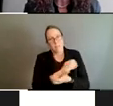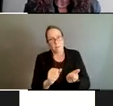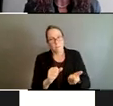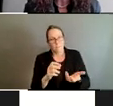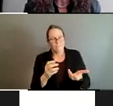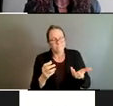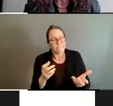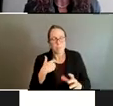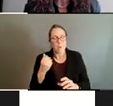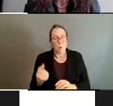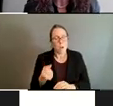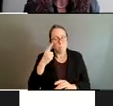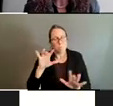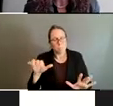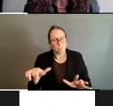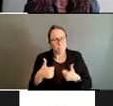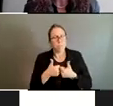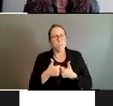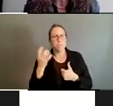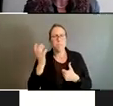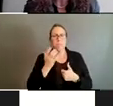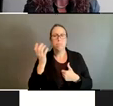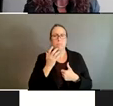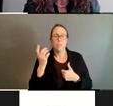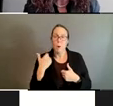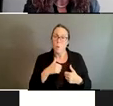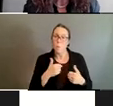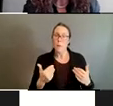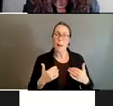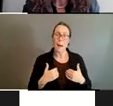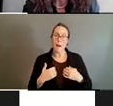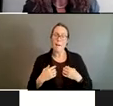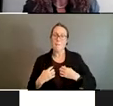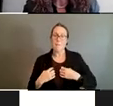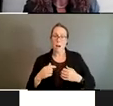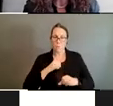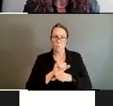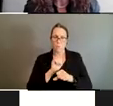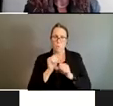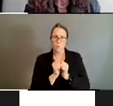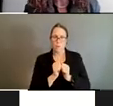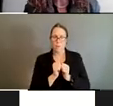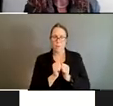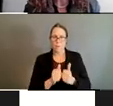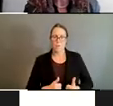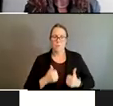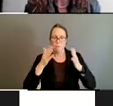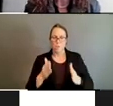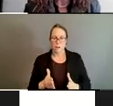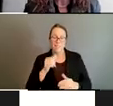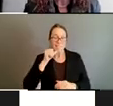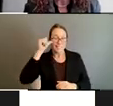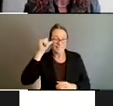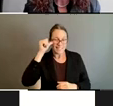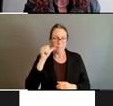So I do understand what that challenge is, because we have some folks that I was actually working with a survivor yesterday, and I've been working with her